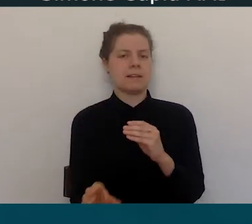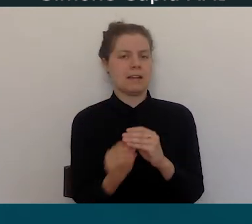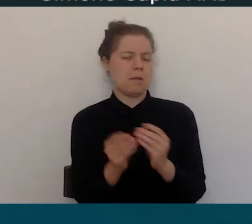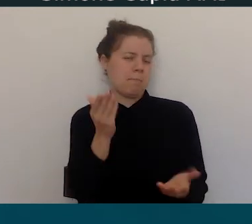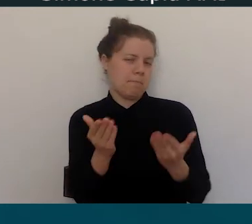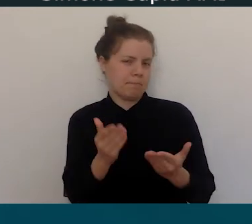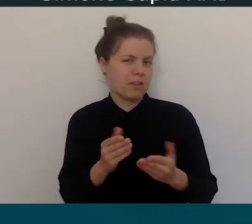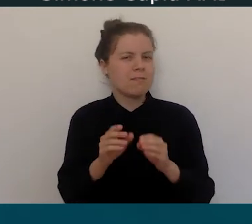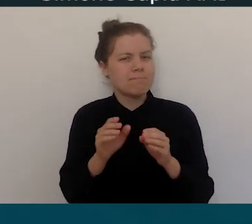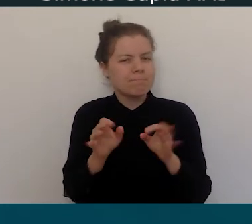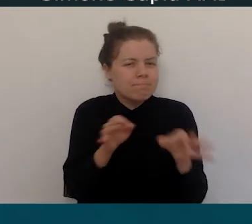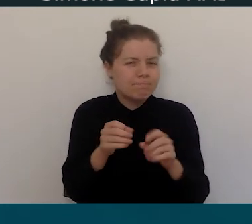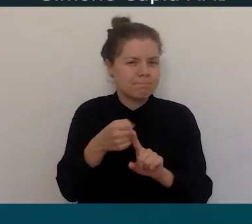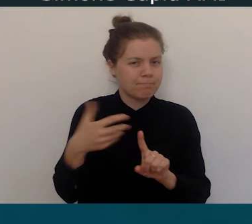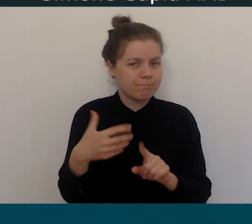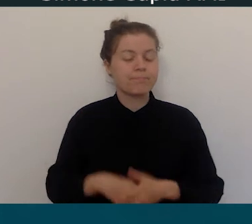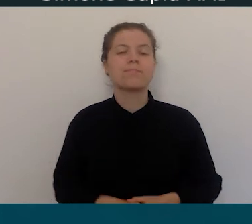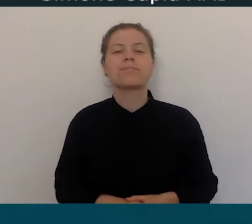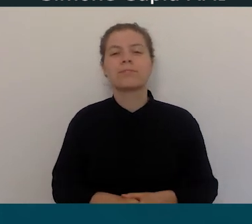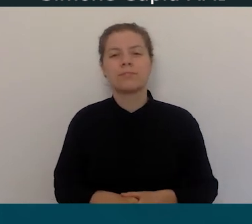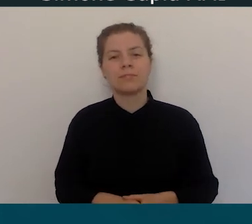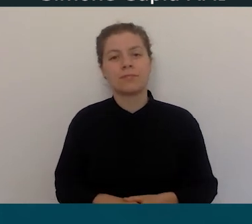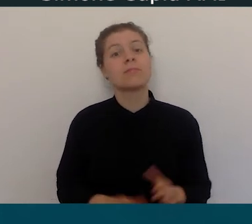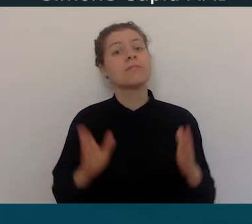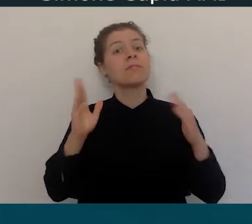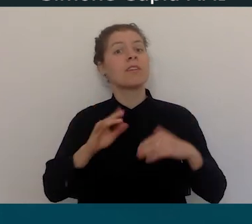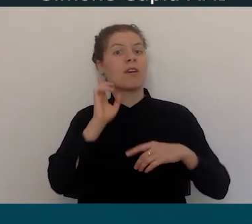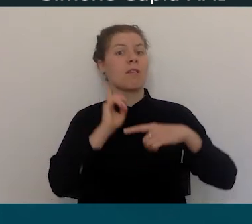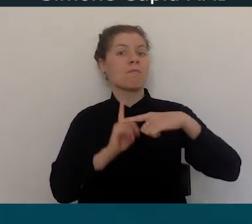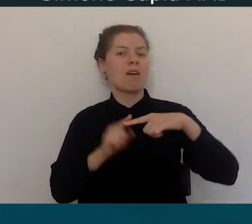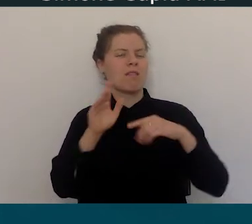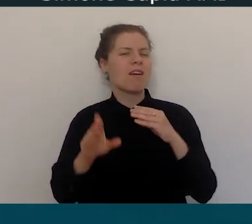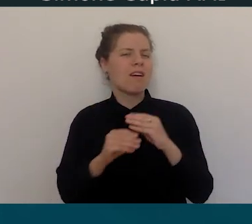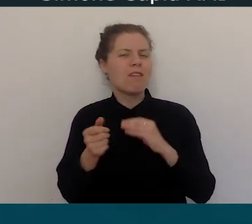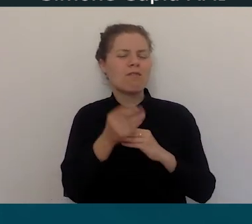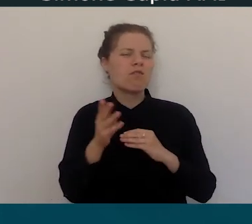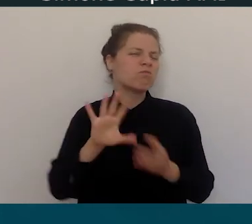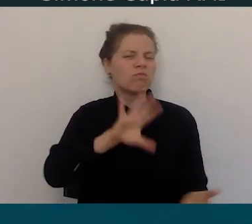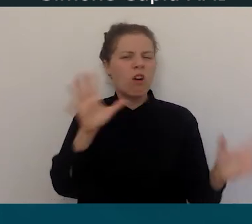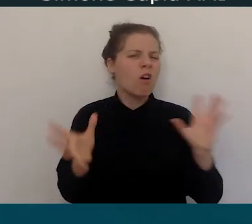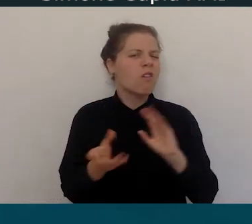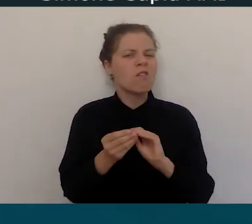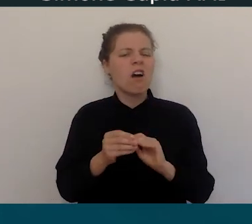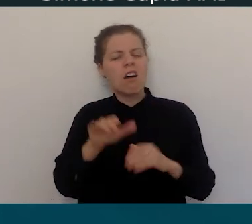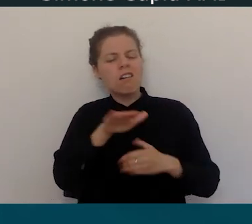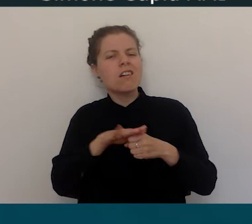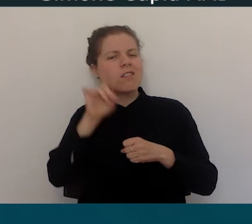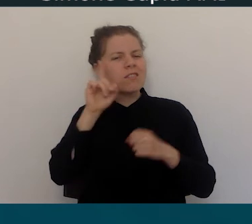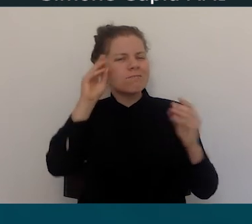need clarification. Let's talk about some overall areas when you need to start thinking about accessibility as a content